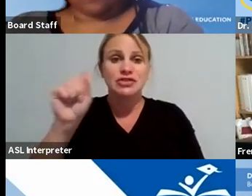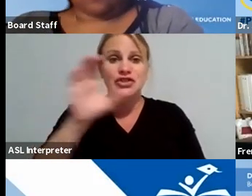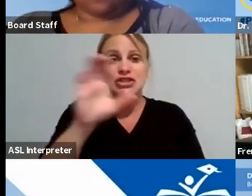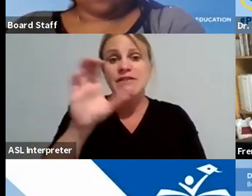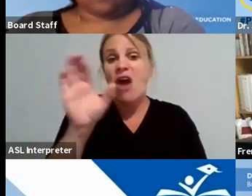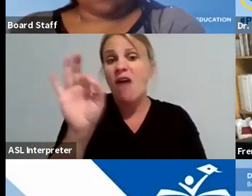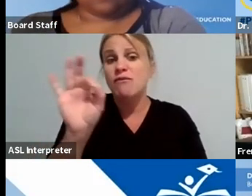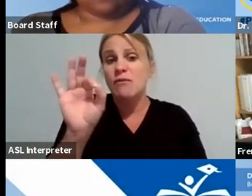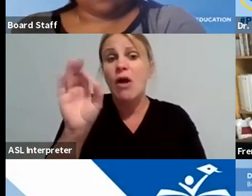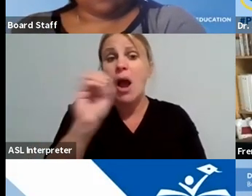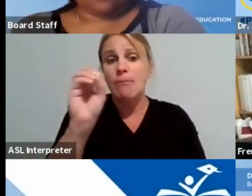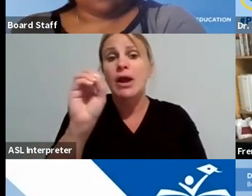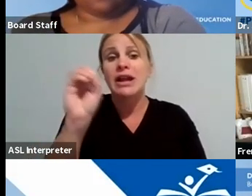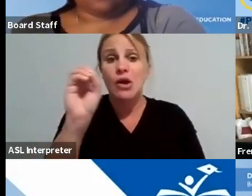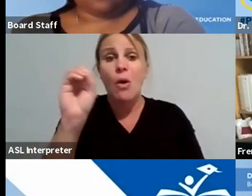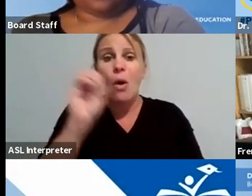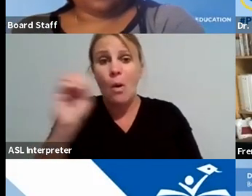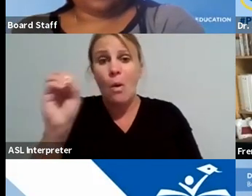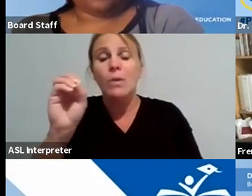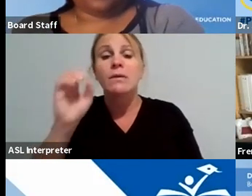begin your presentation?